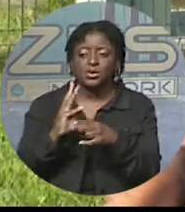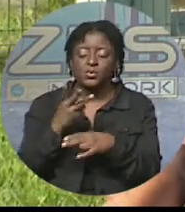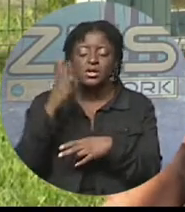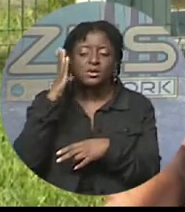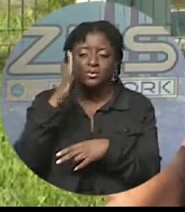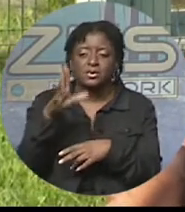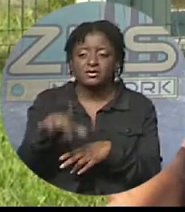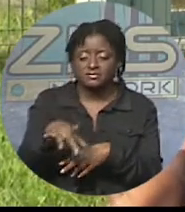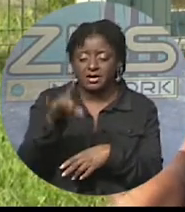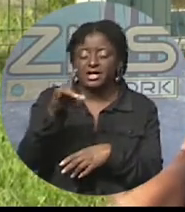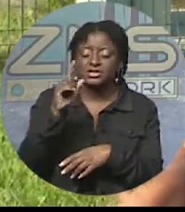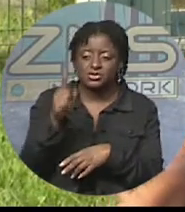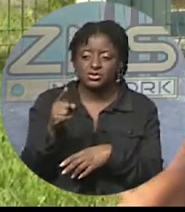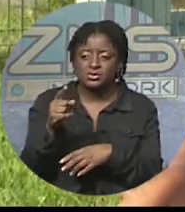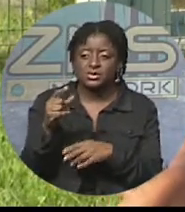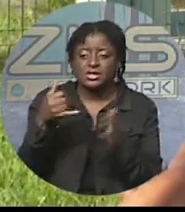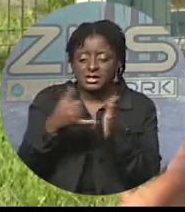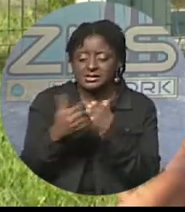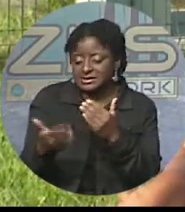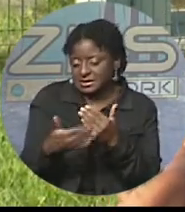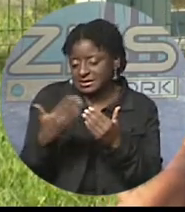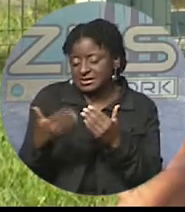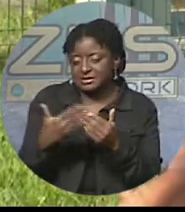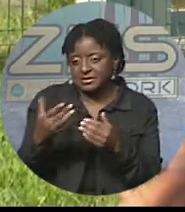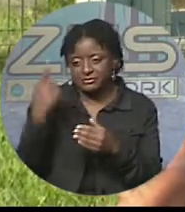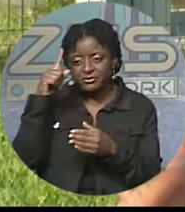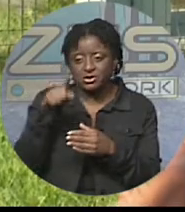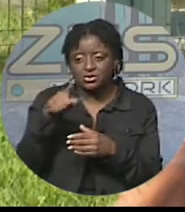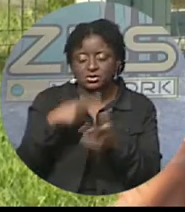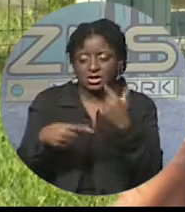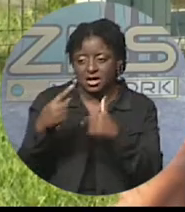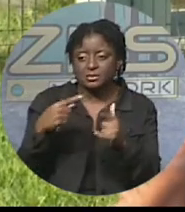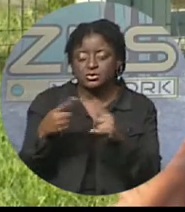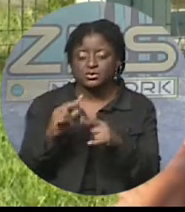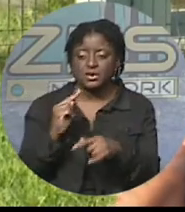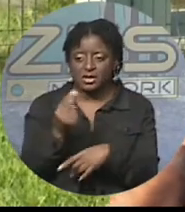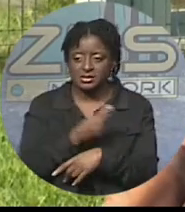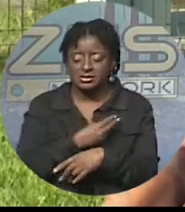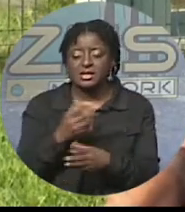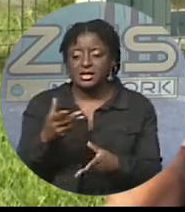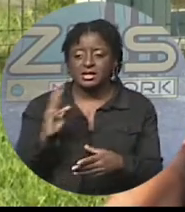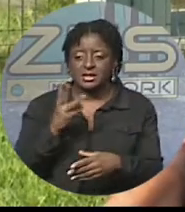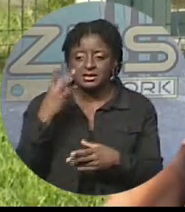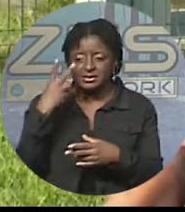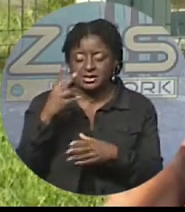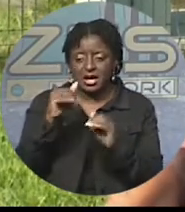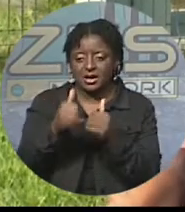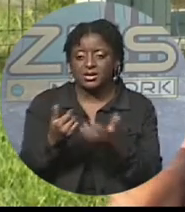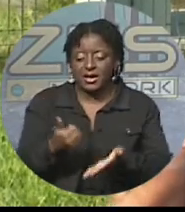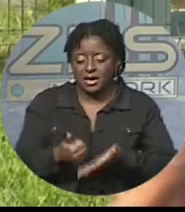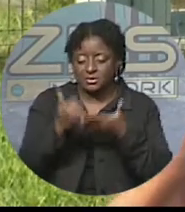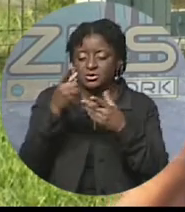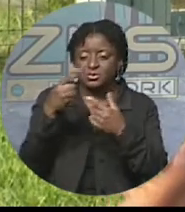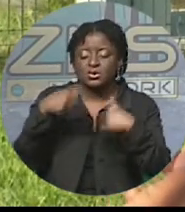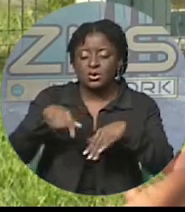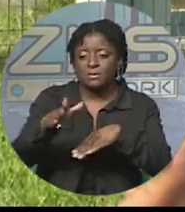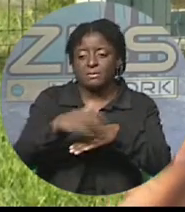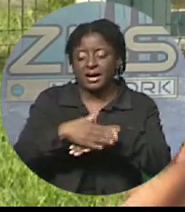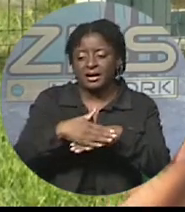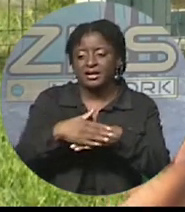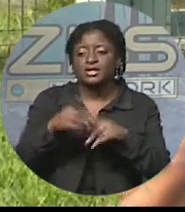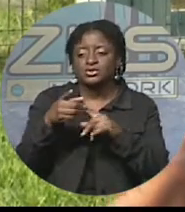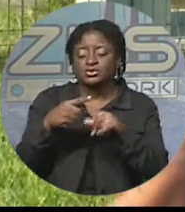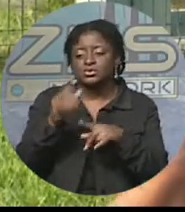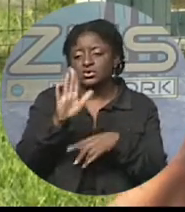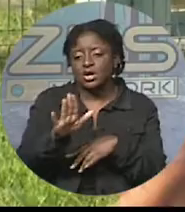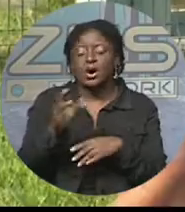you to turn in yourself and let us try, see if we can help to repatriate you back to your homeland. We're not discriminating. We're not picking on